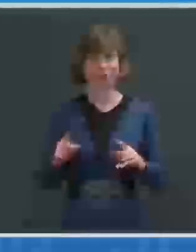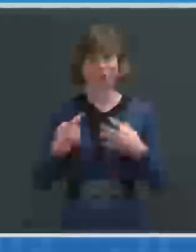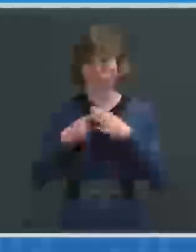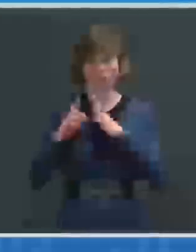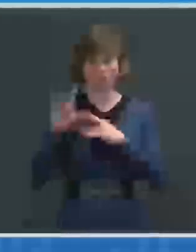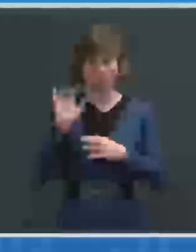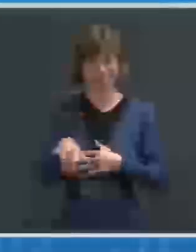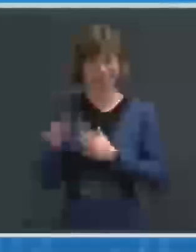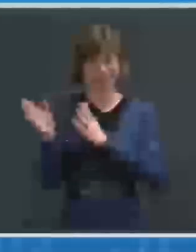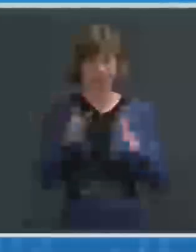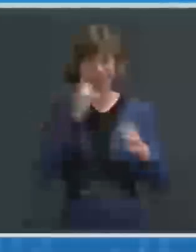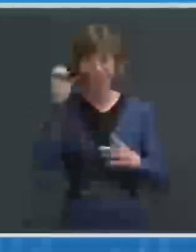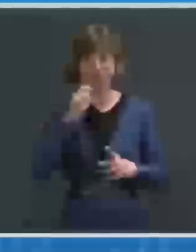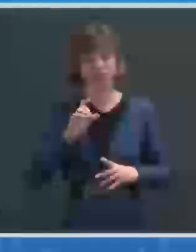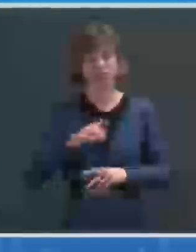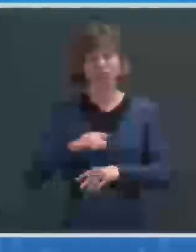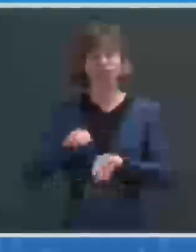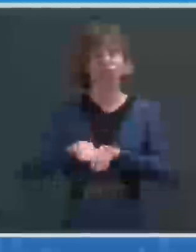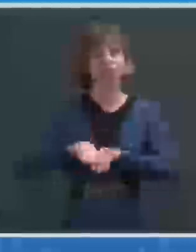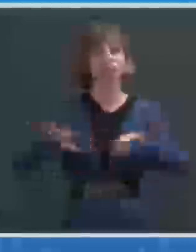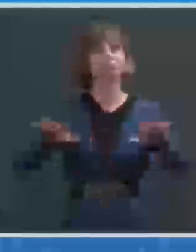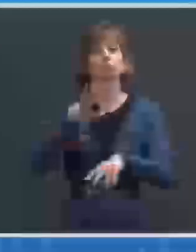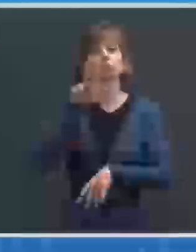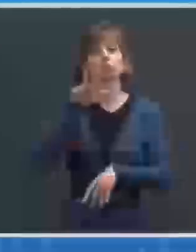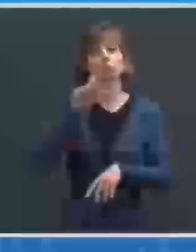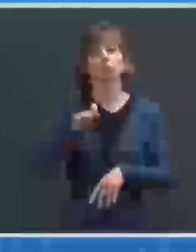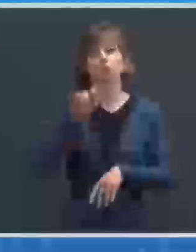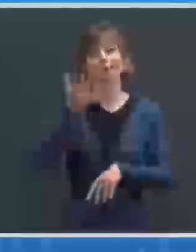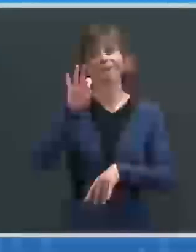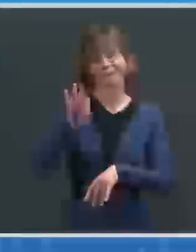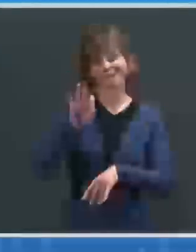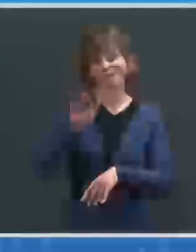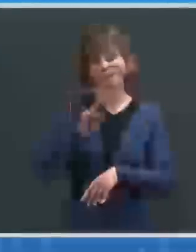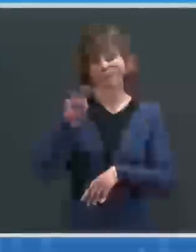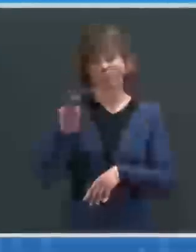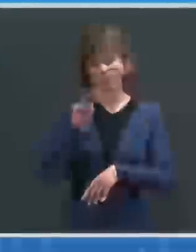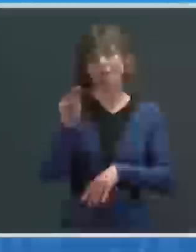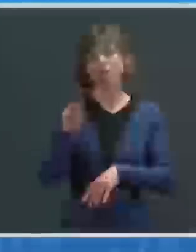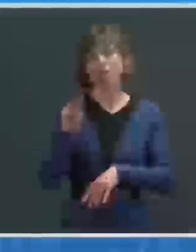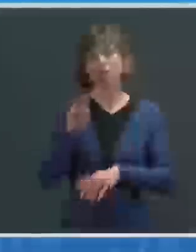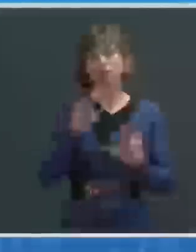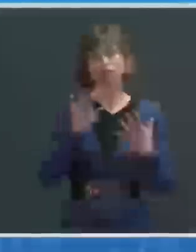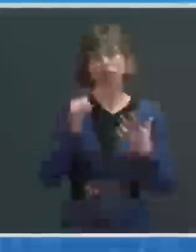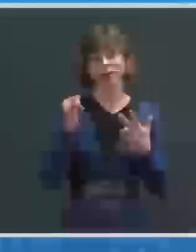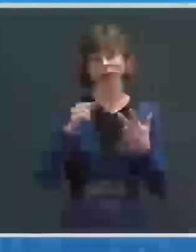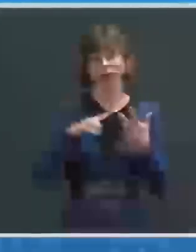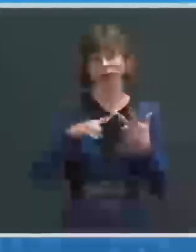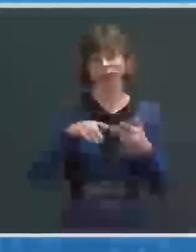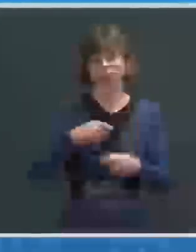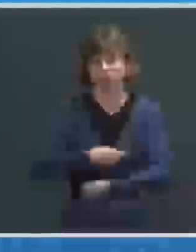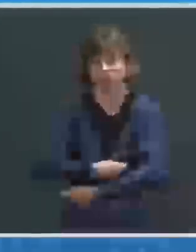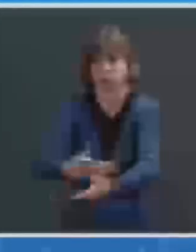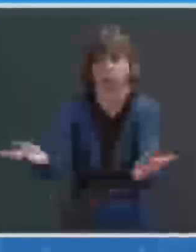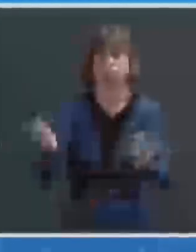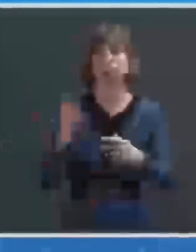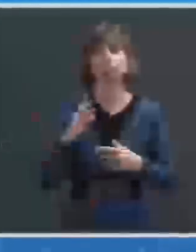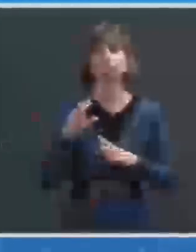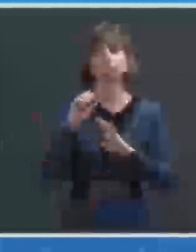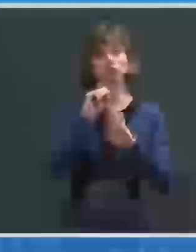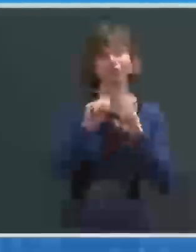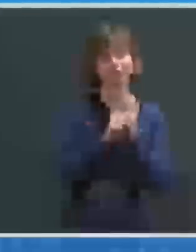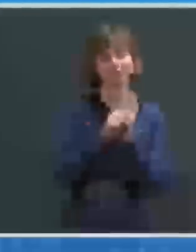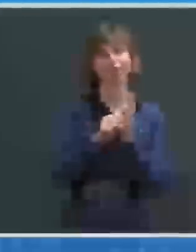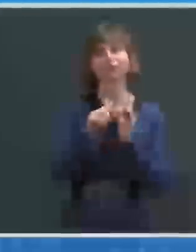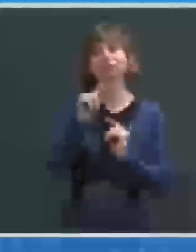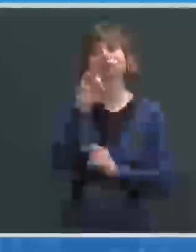distributing 3.9 million doses of Johnson & Johnson to states, tribes, and territories, and also to